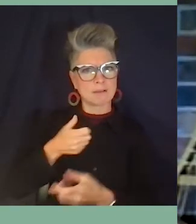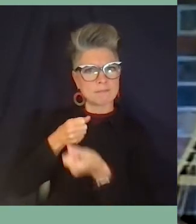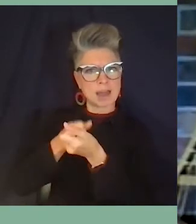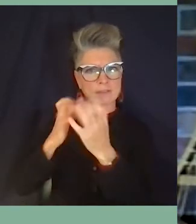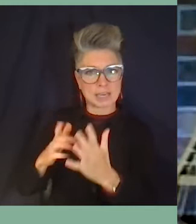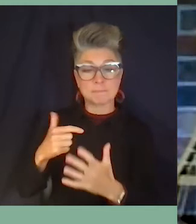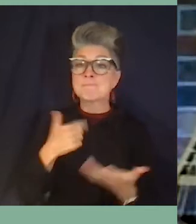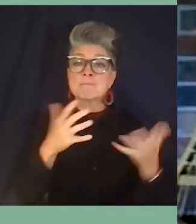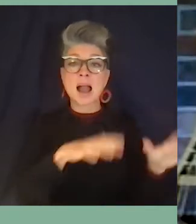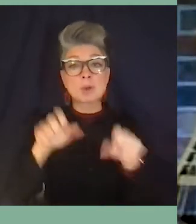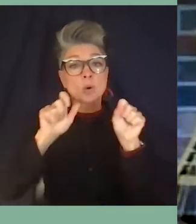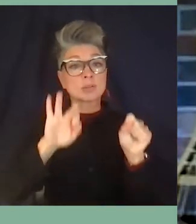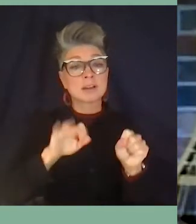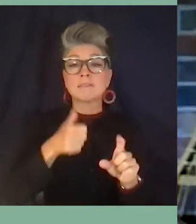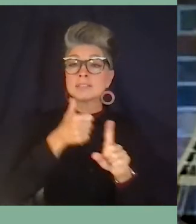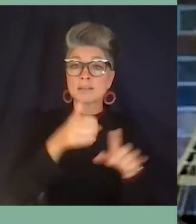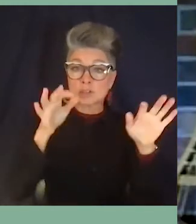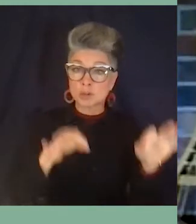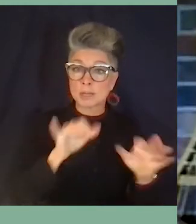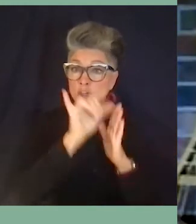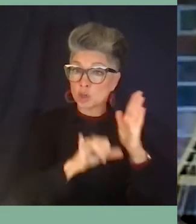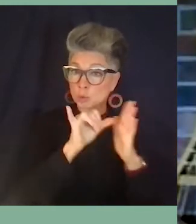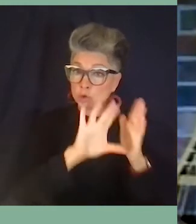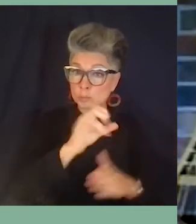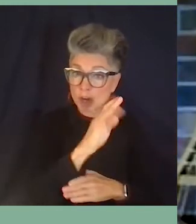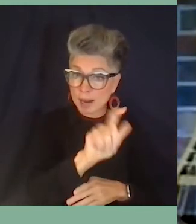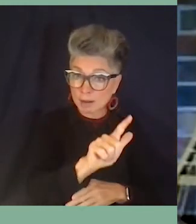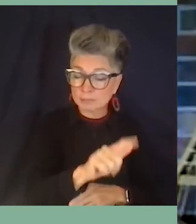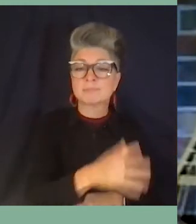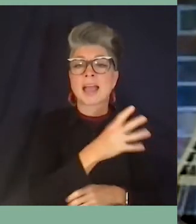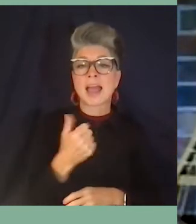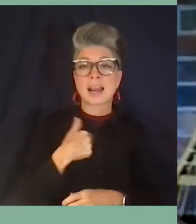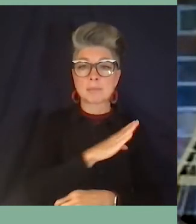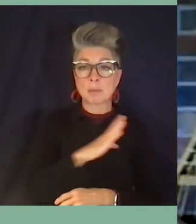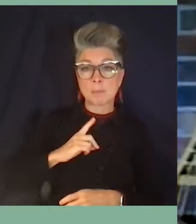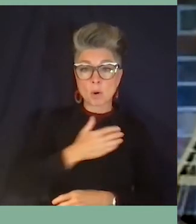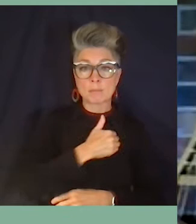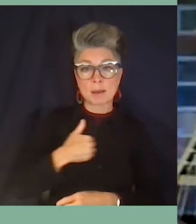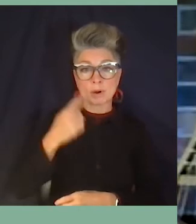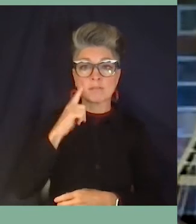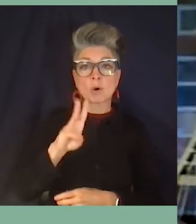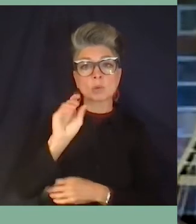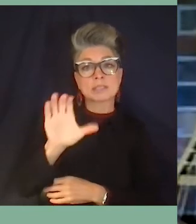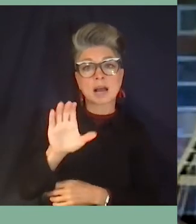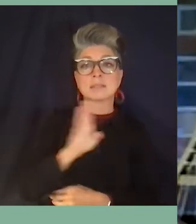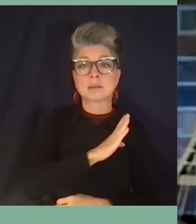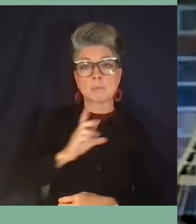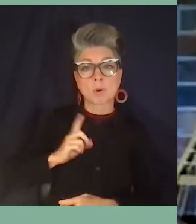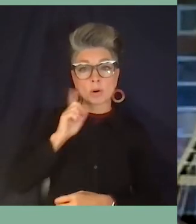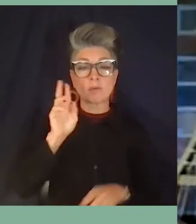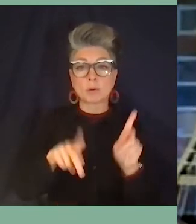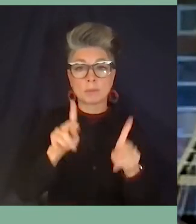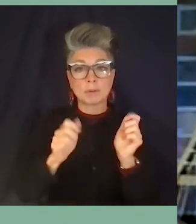a host of the Self-Determination YouTube channel and a board member for the Wisconsin Board for People with